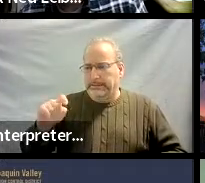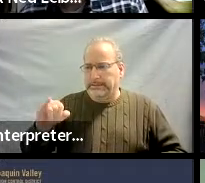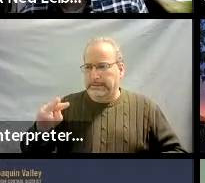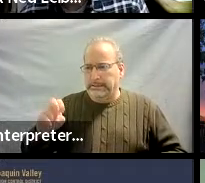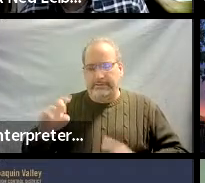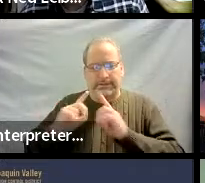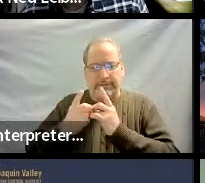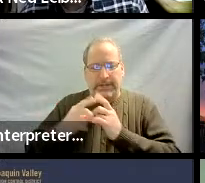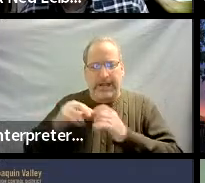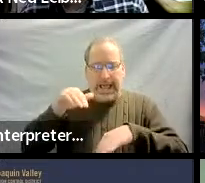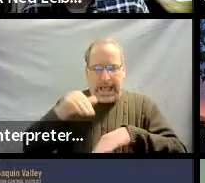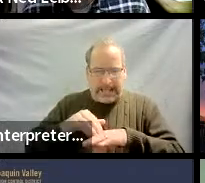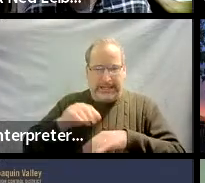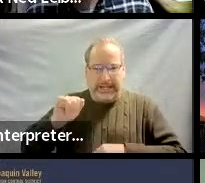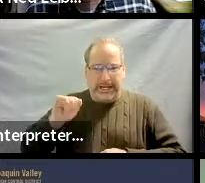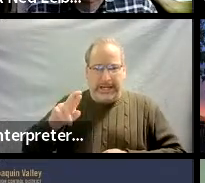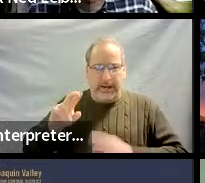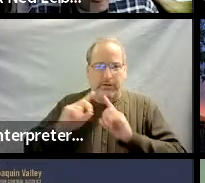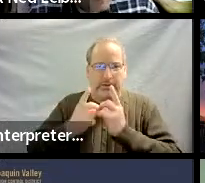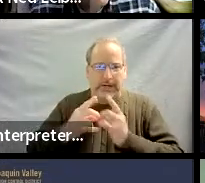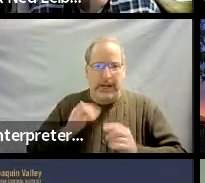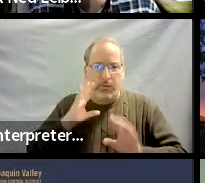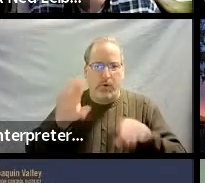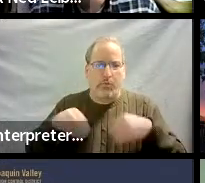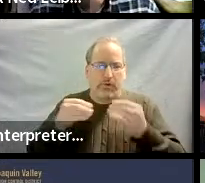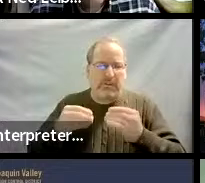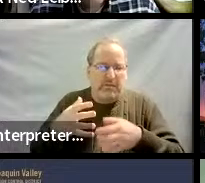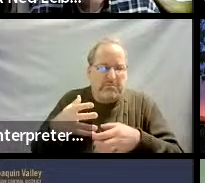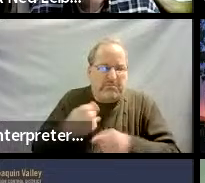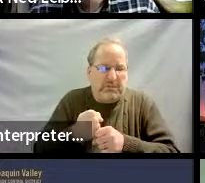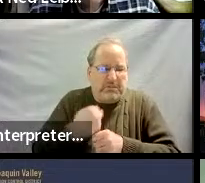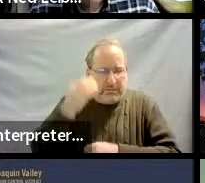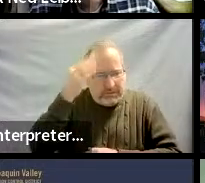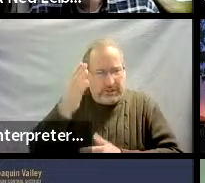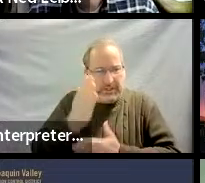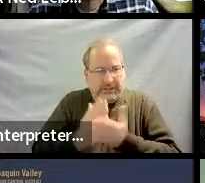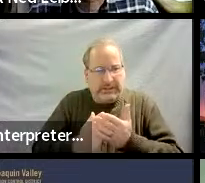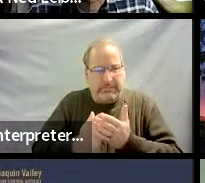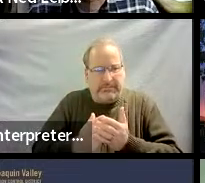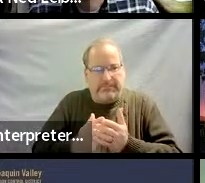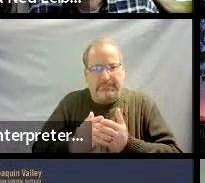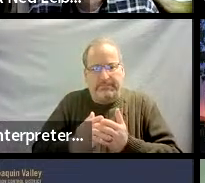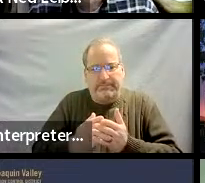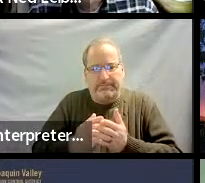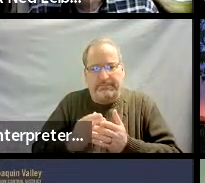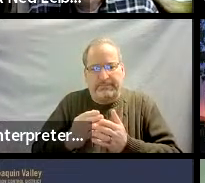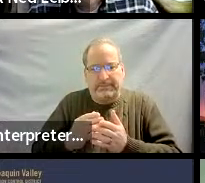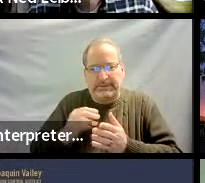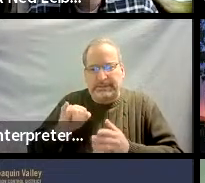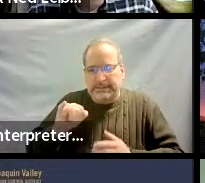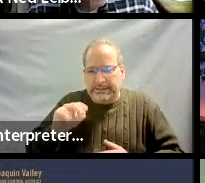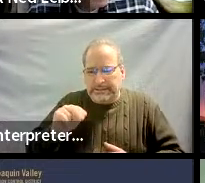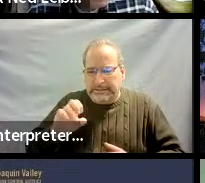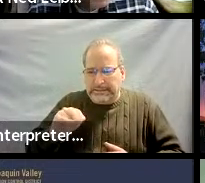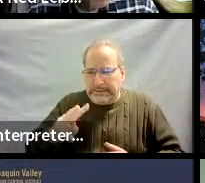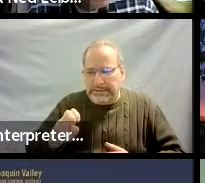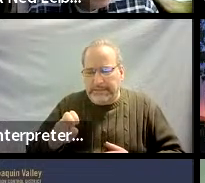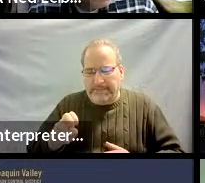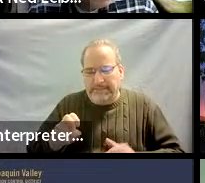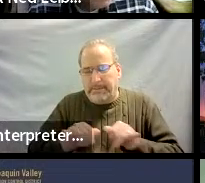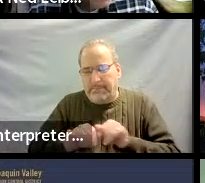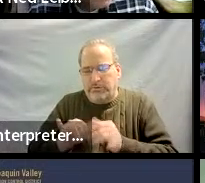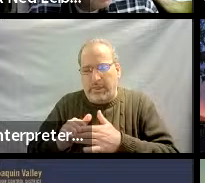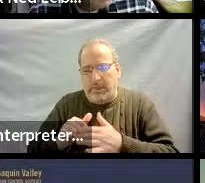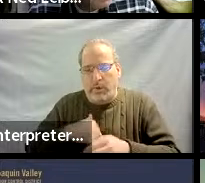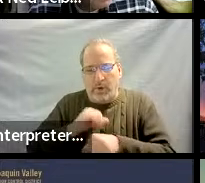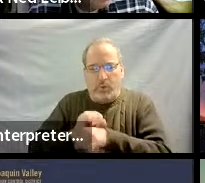the Air District, and I'm going to provide just a brief update on some of the incentive measures that we're currently working on. I'm going